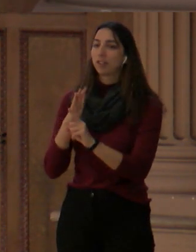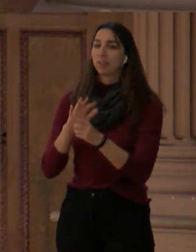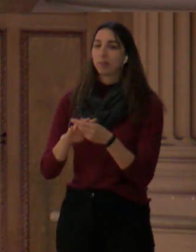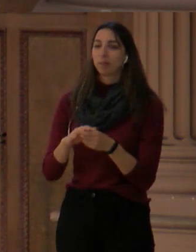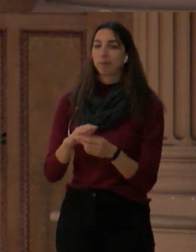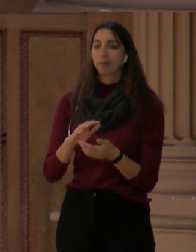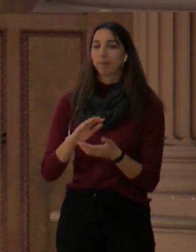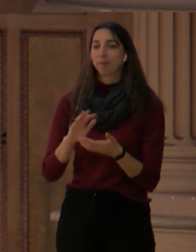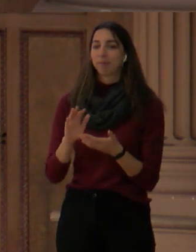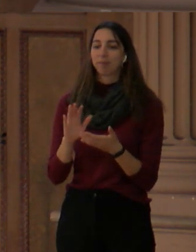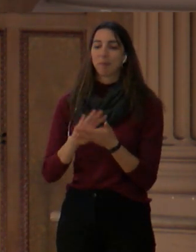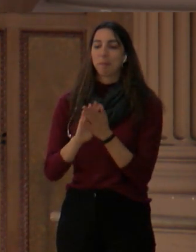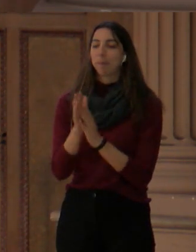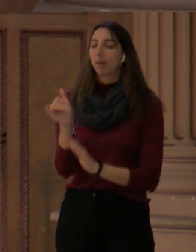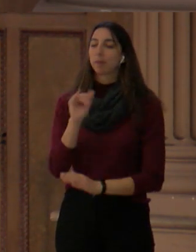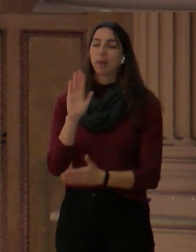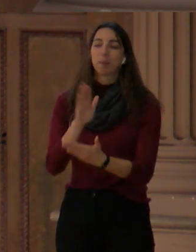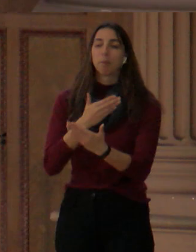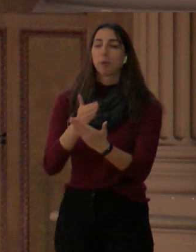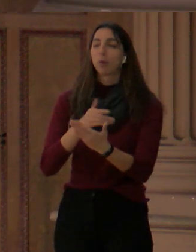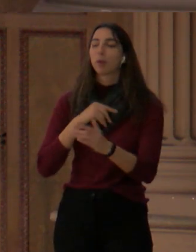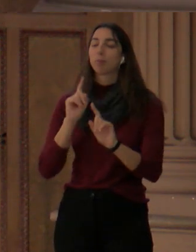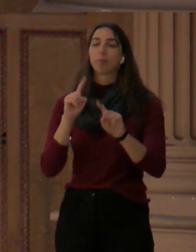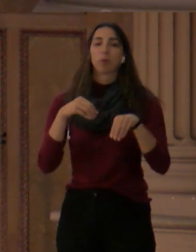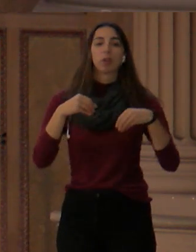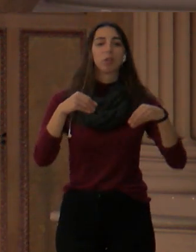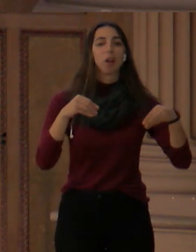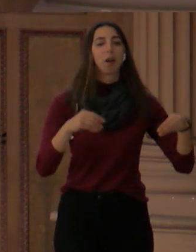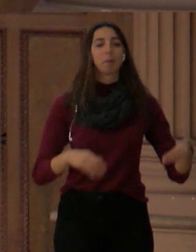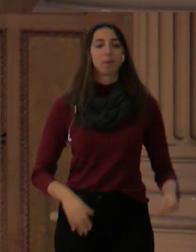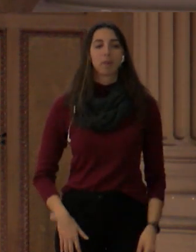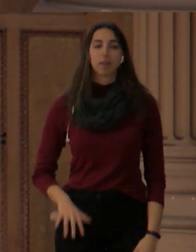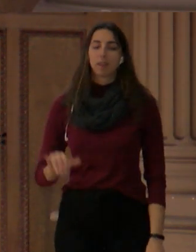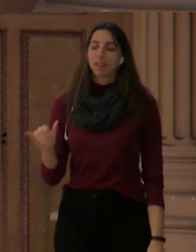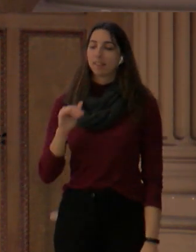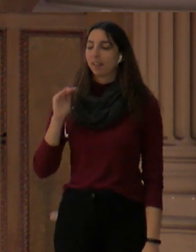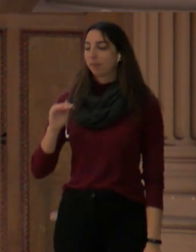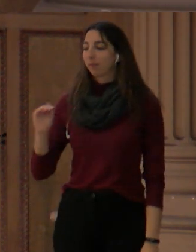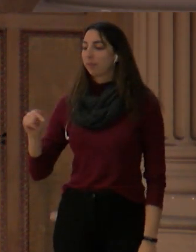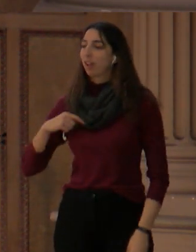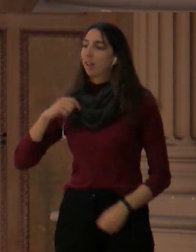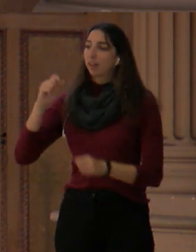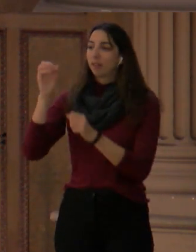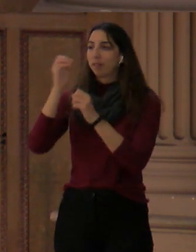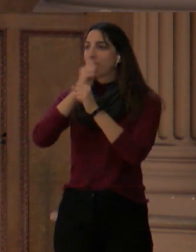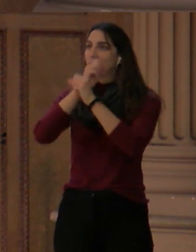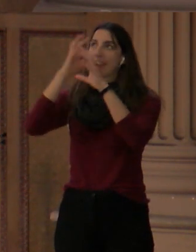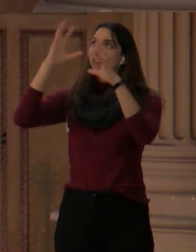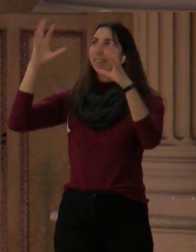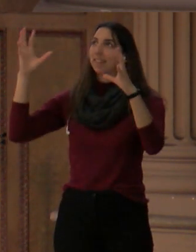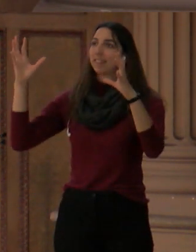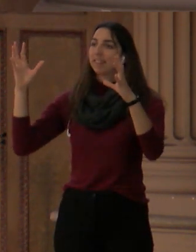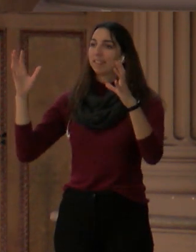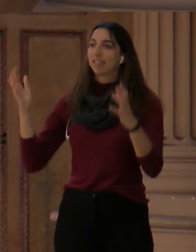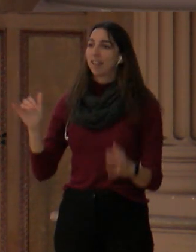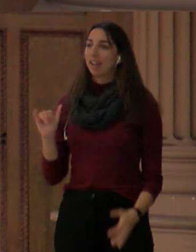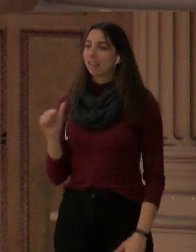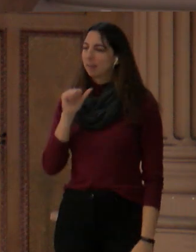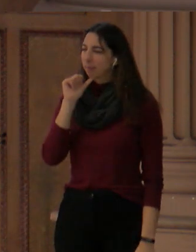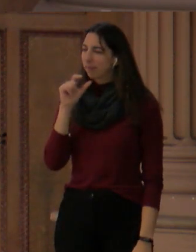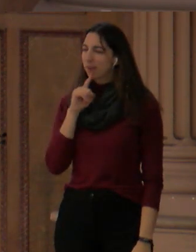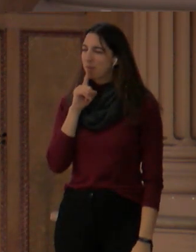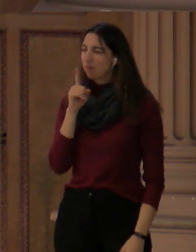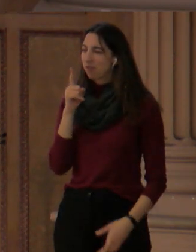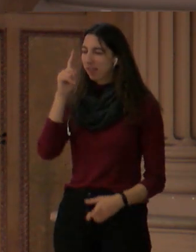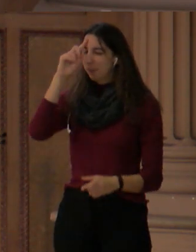It's a childhood fantasy. In our minds it's not real. It's almost like we don't really believe. Because to